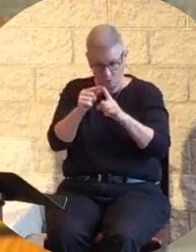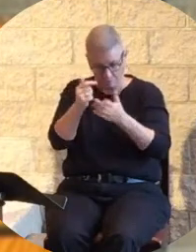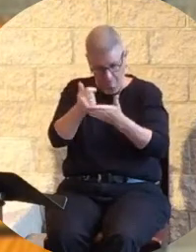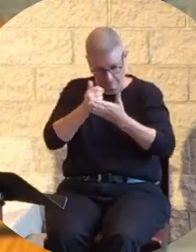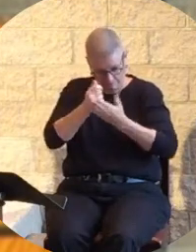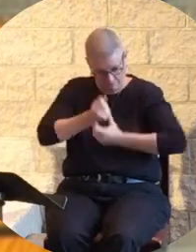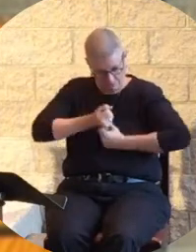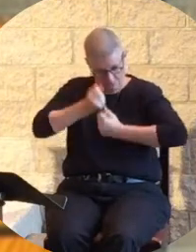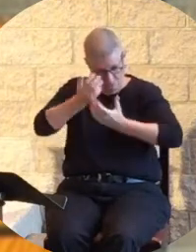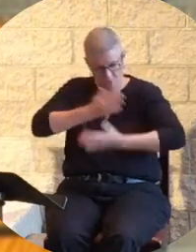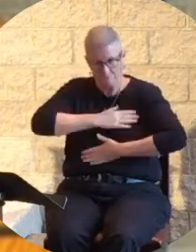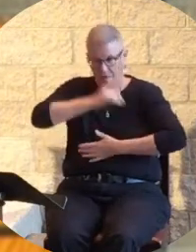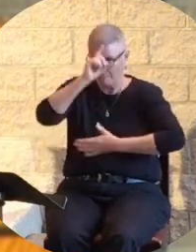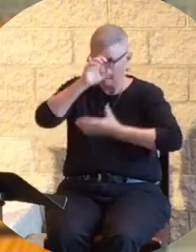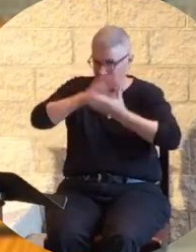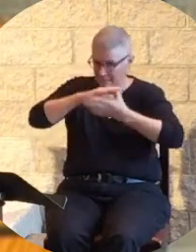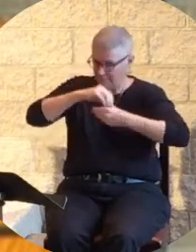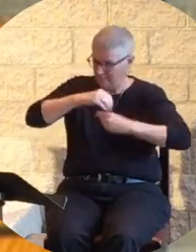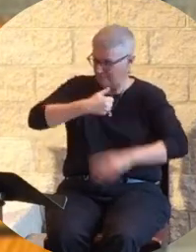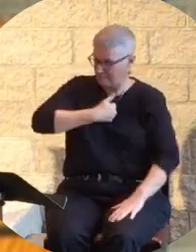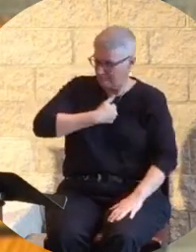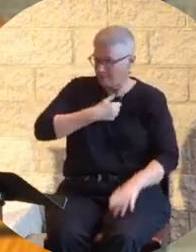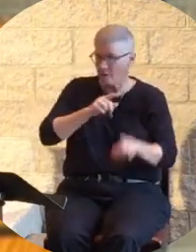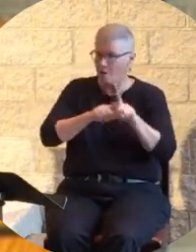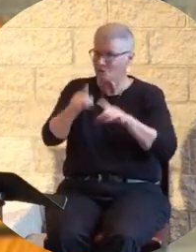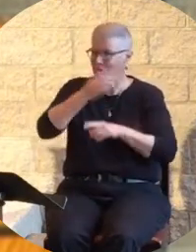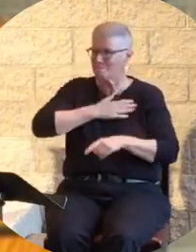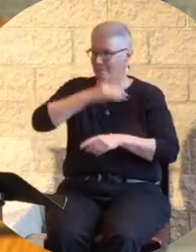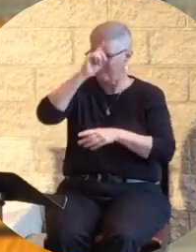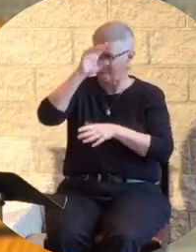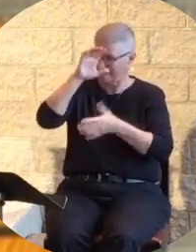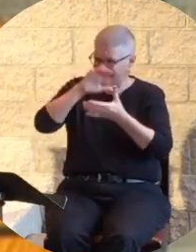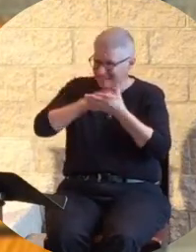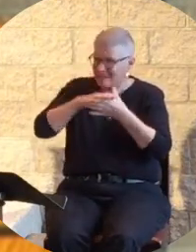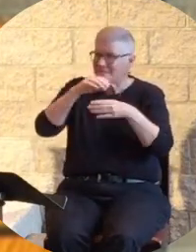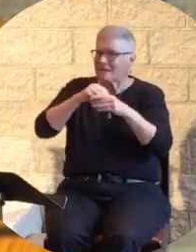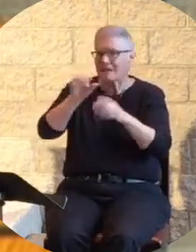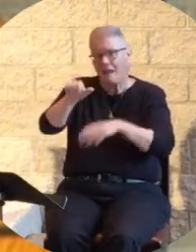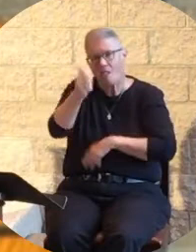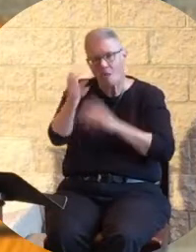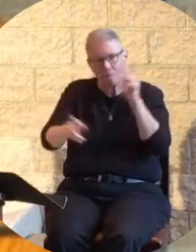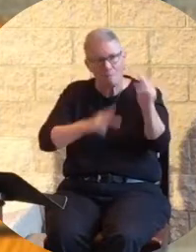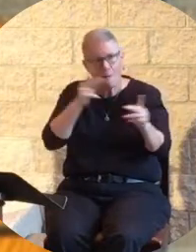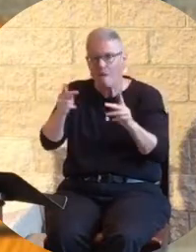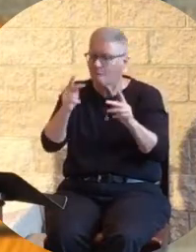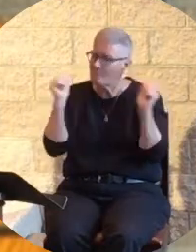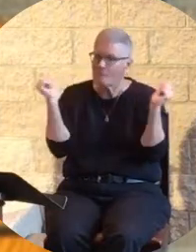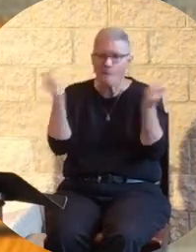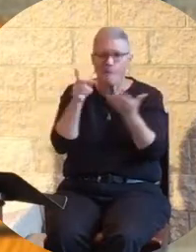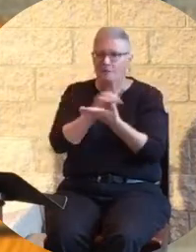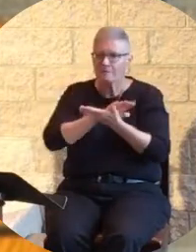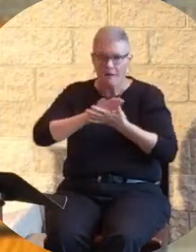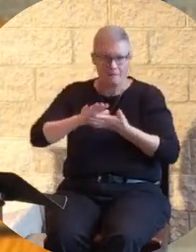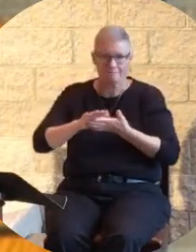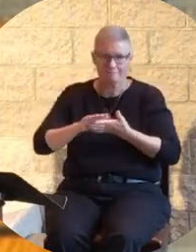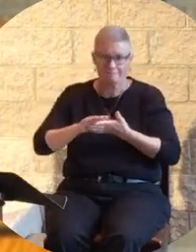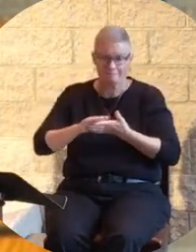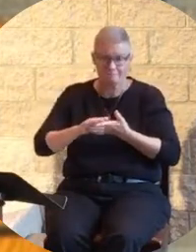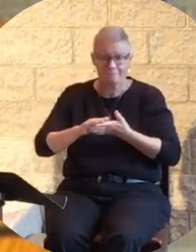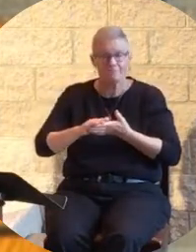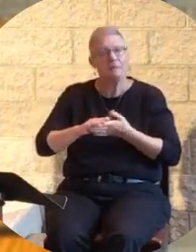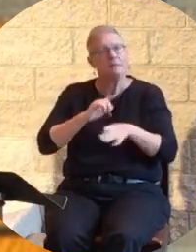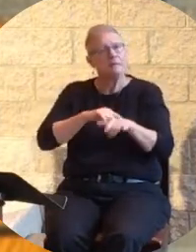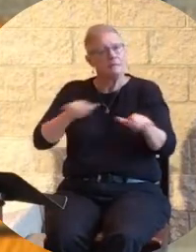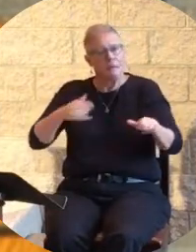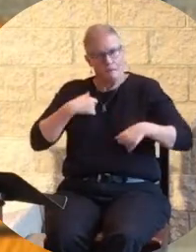in myself and others as divine beings. As I act with faith, I access